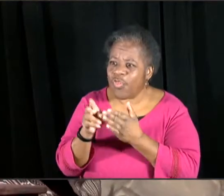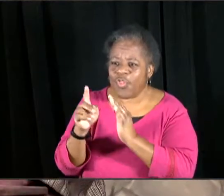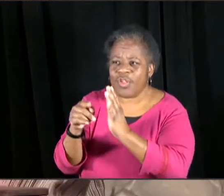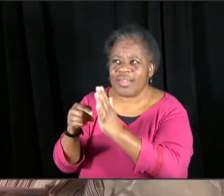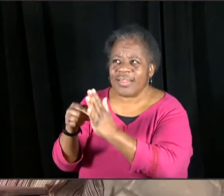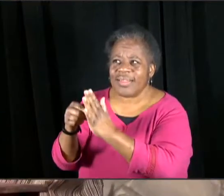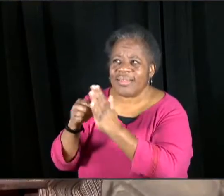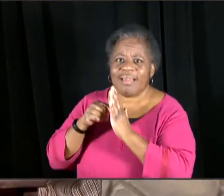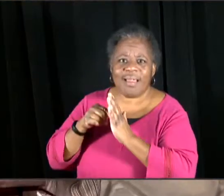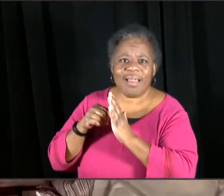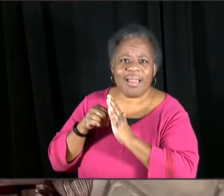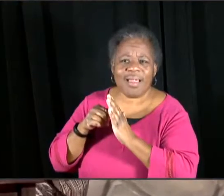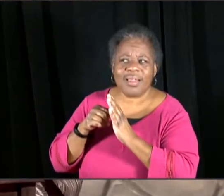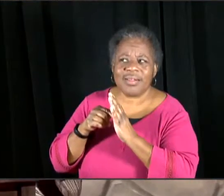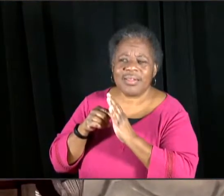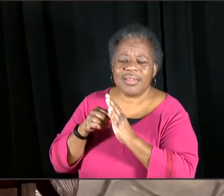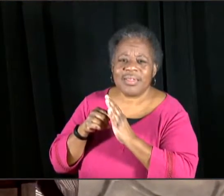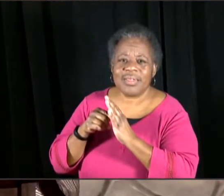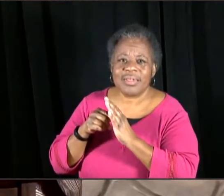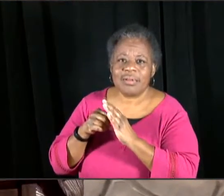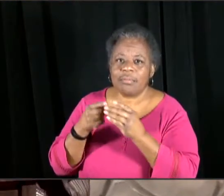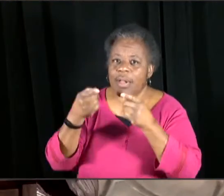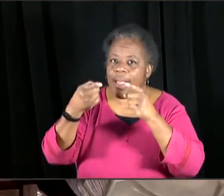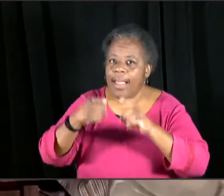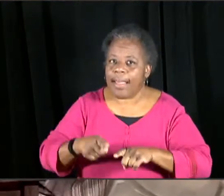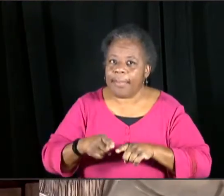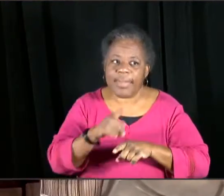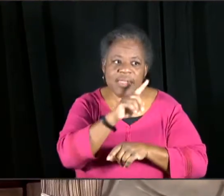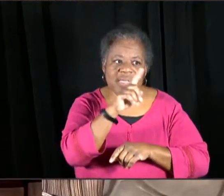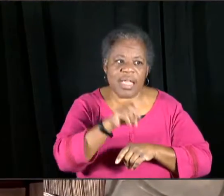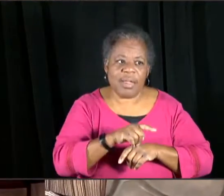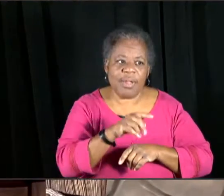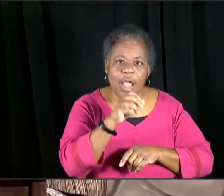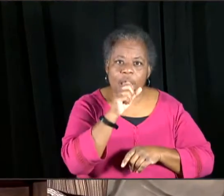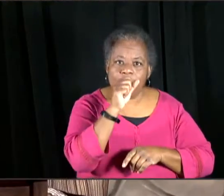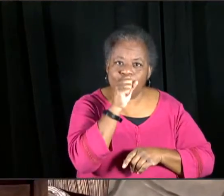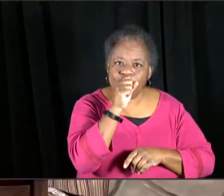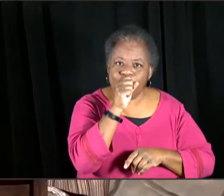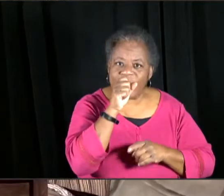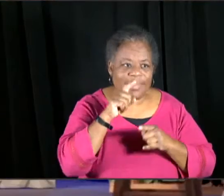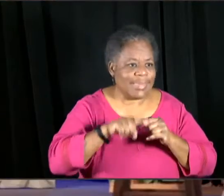And he gets one. He loses his ability to speak.